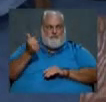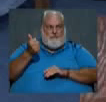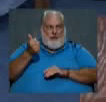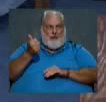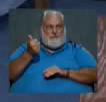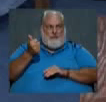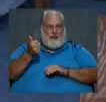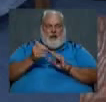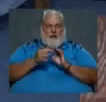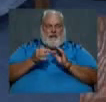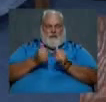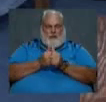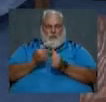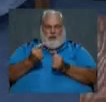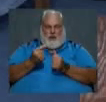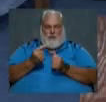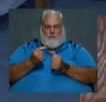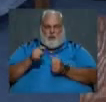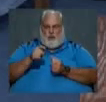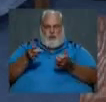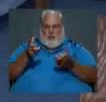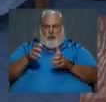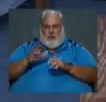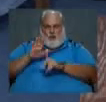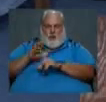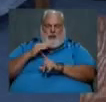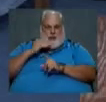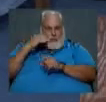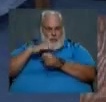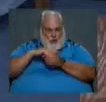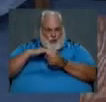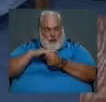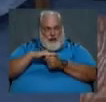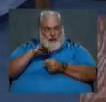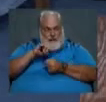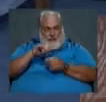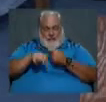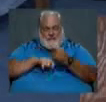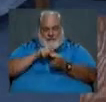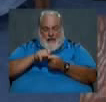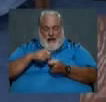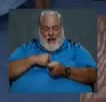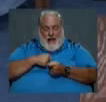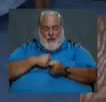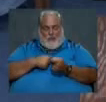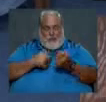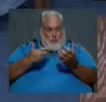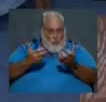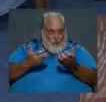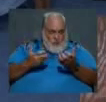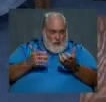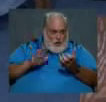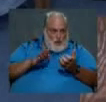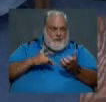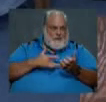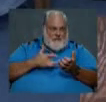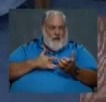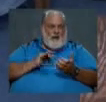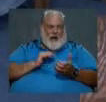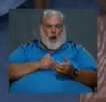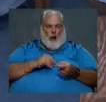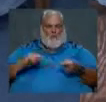for everybody in here by putting you wouldn't want it in your neighborhood. And that's exactly what I was looking for. And I thank you so well for